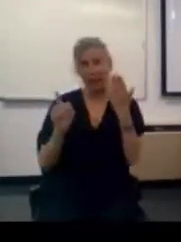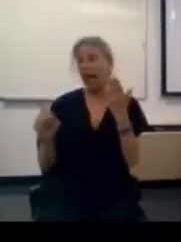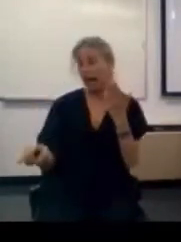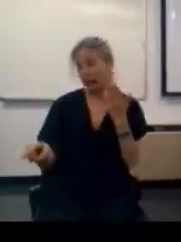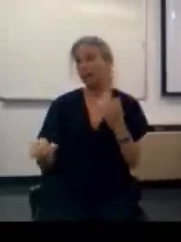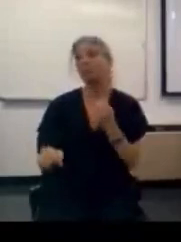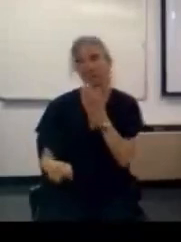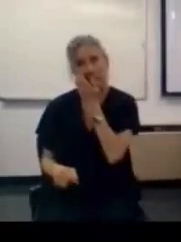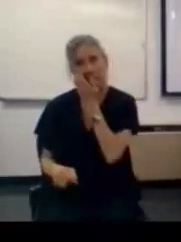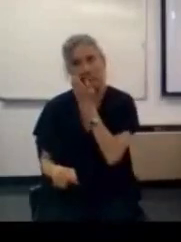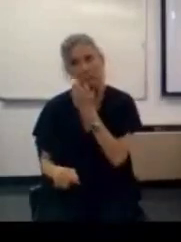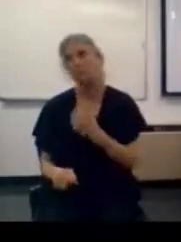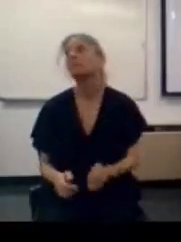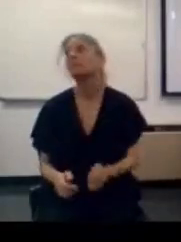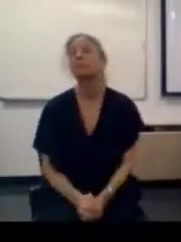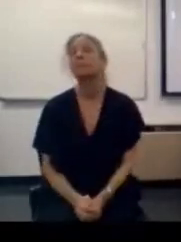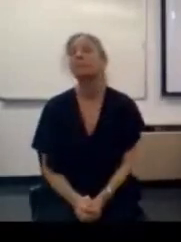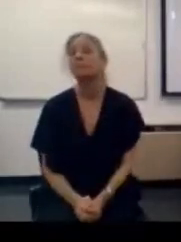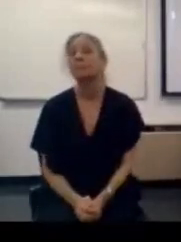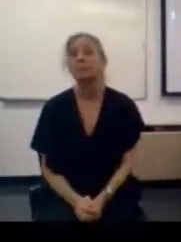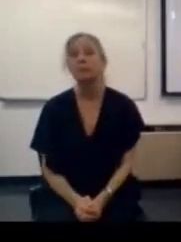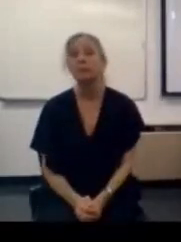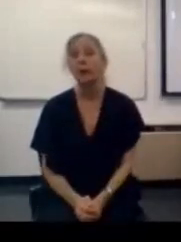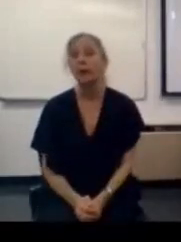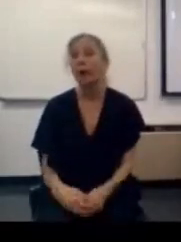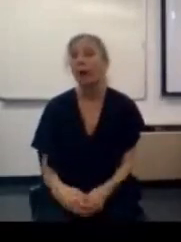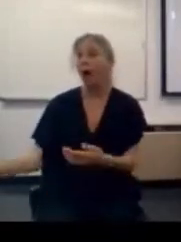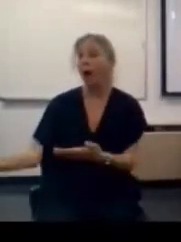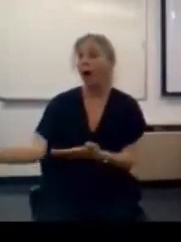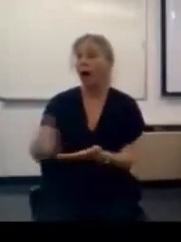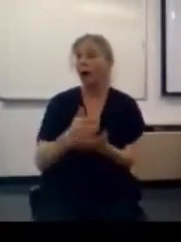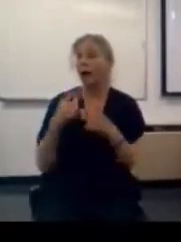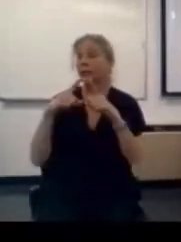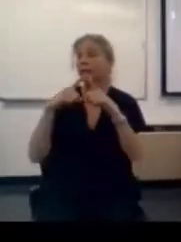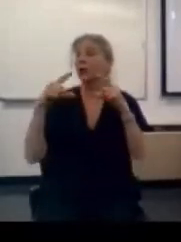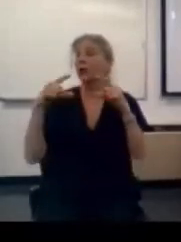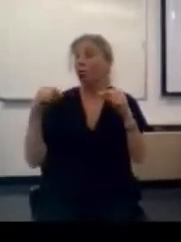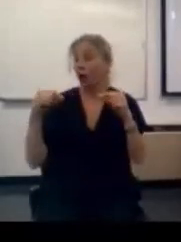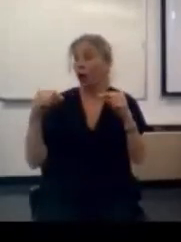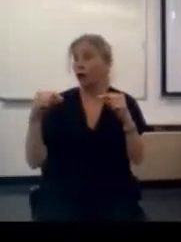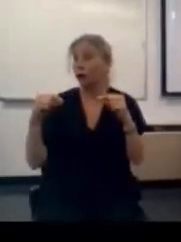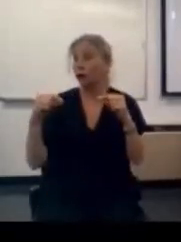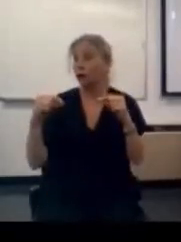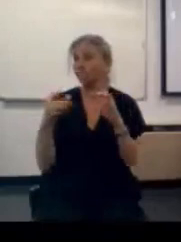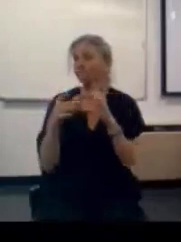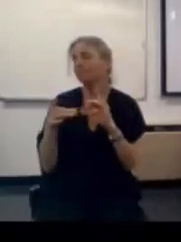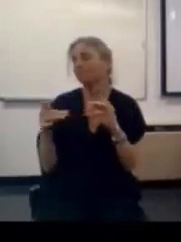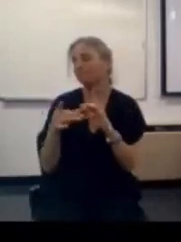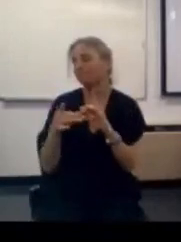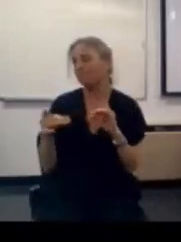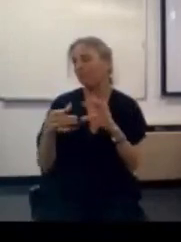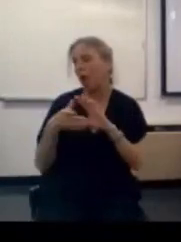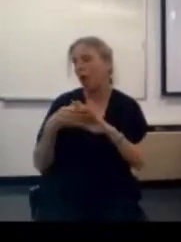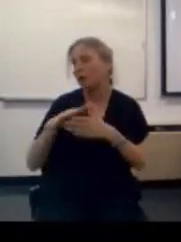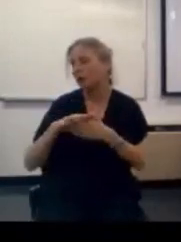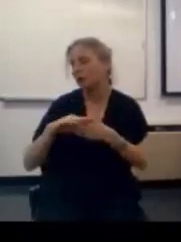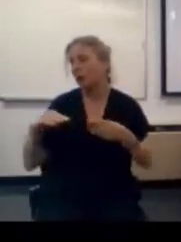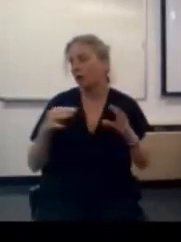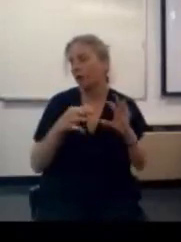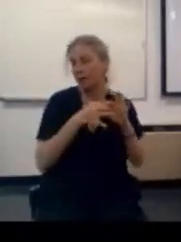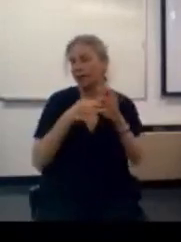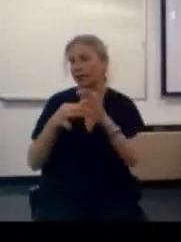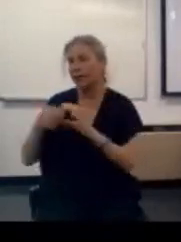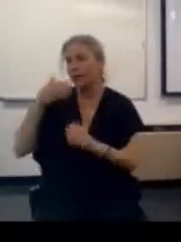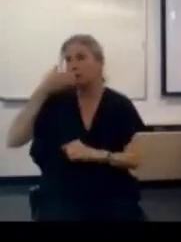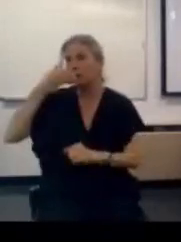to answer those if you would like to submit anything anonymously. While we get those questions queued up, I'll just tell a